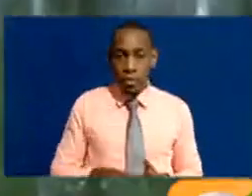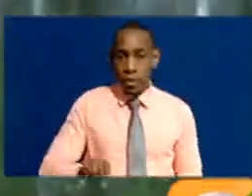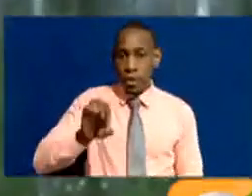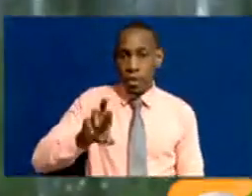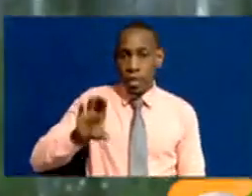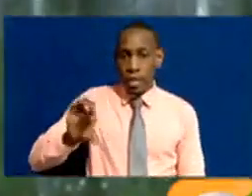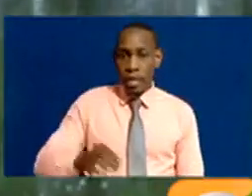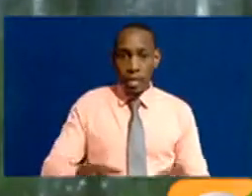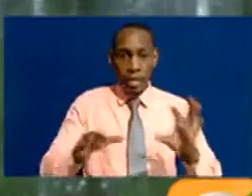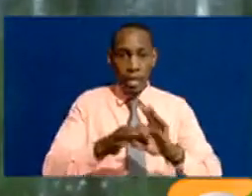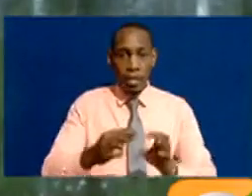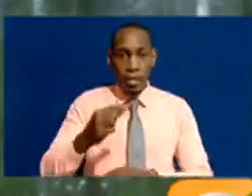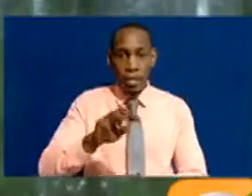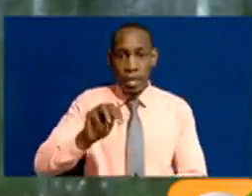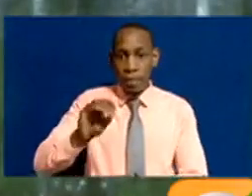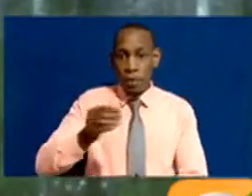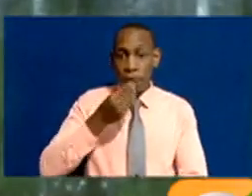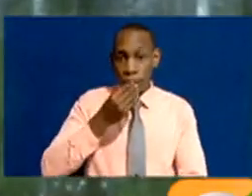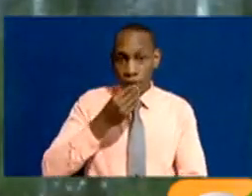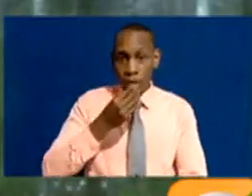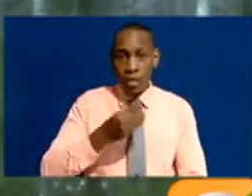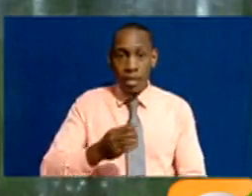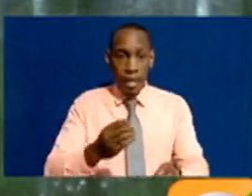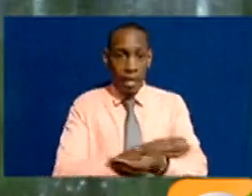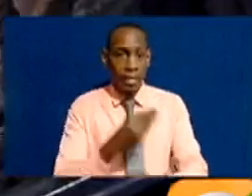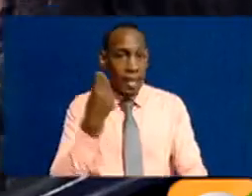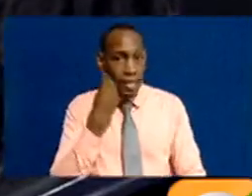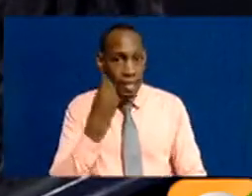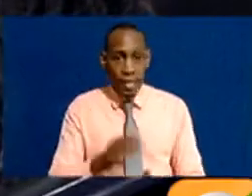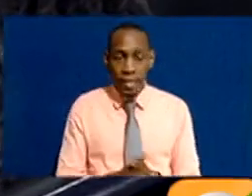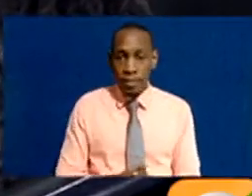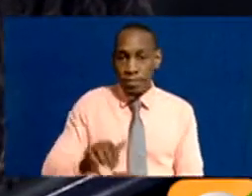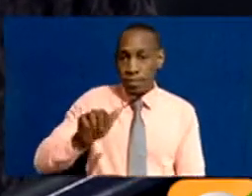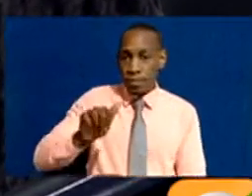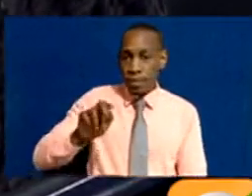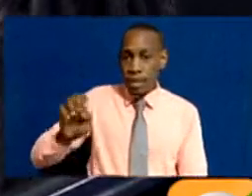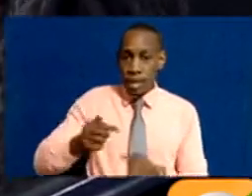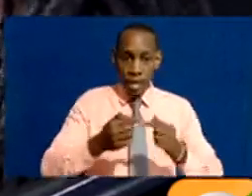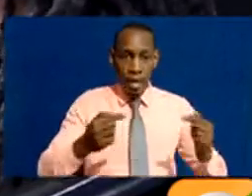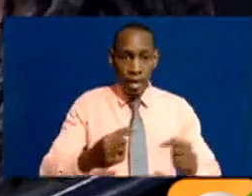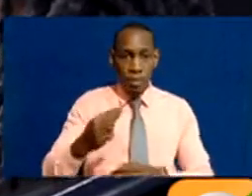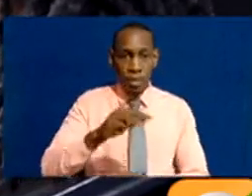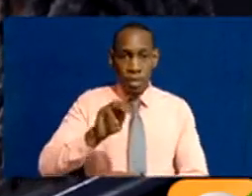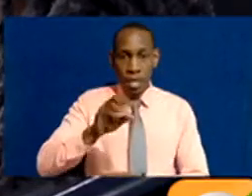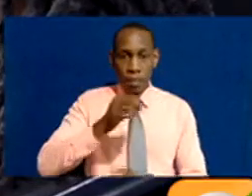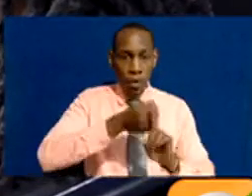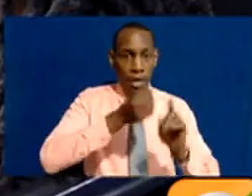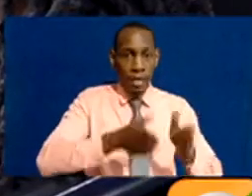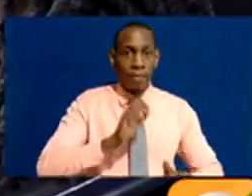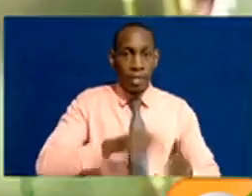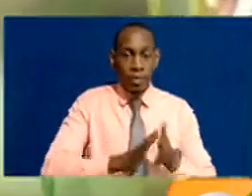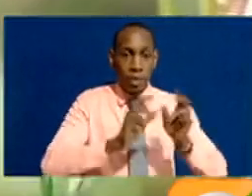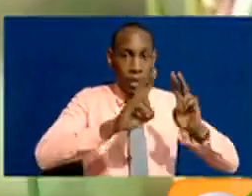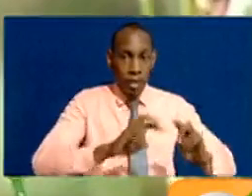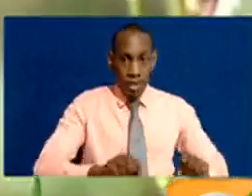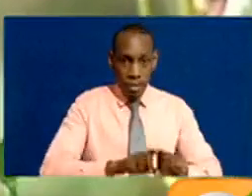Seralini that linked genetically modified foods to cancer. Anne Miner, an anti-GMO activist, says those